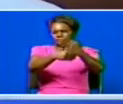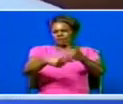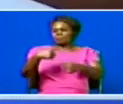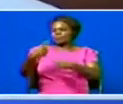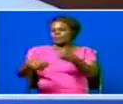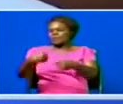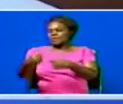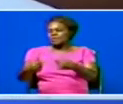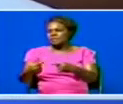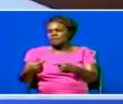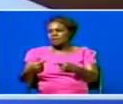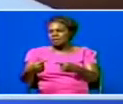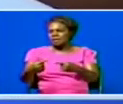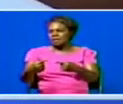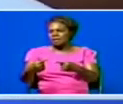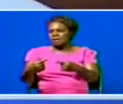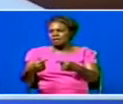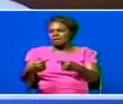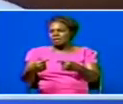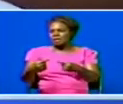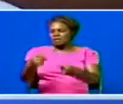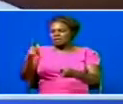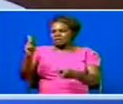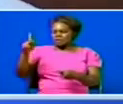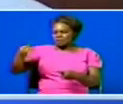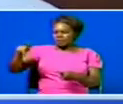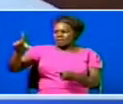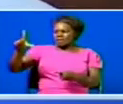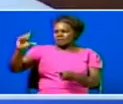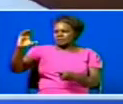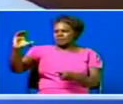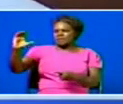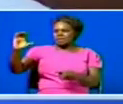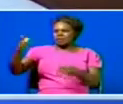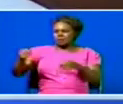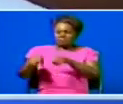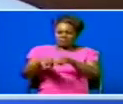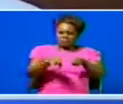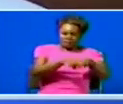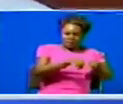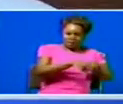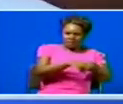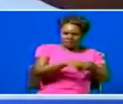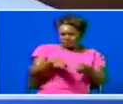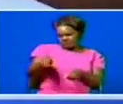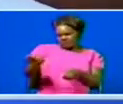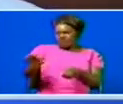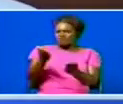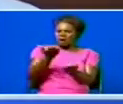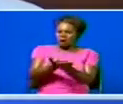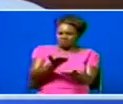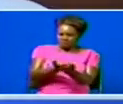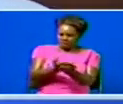process is the uptake, which is the KPLC or any other, be it pipeline, be it any other company, will apply to